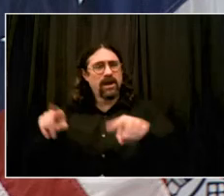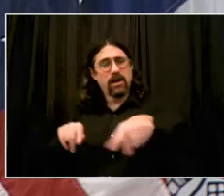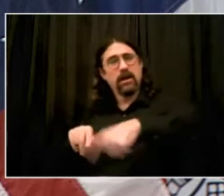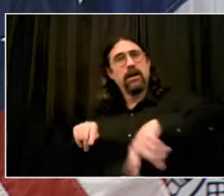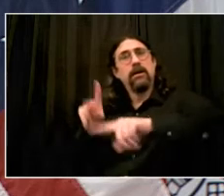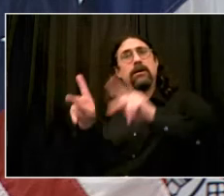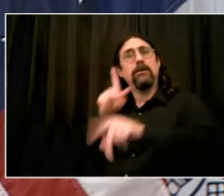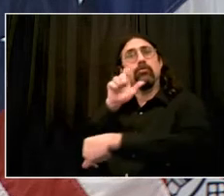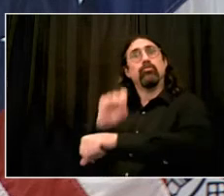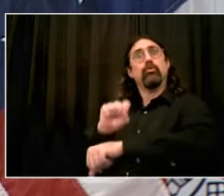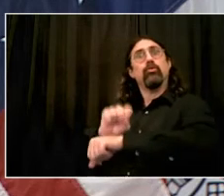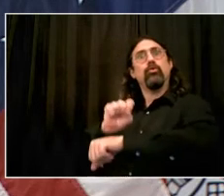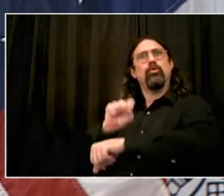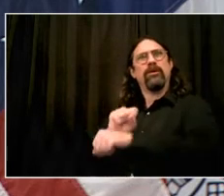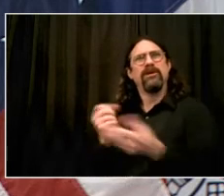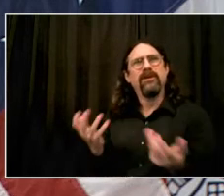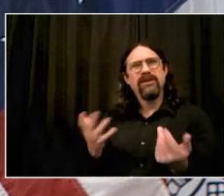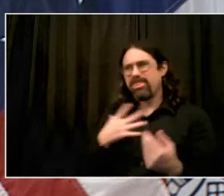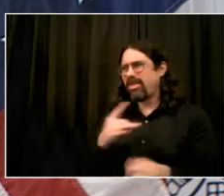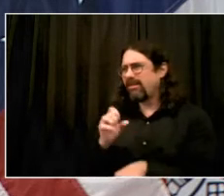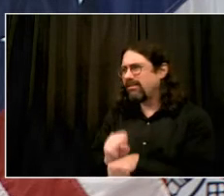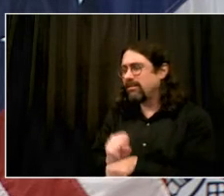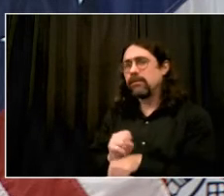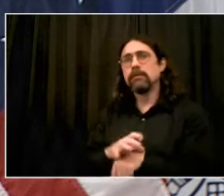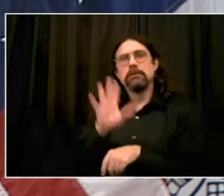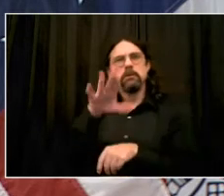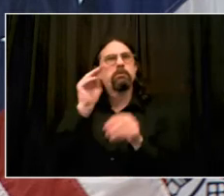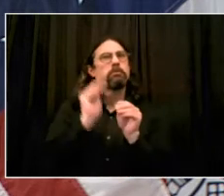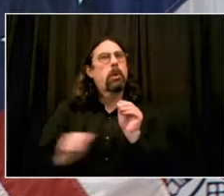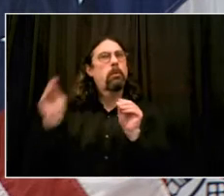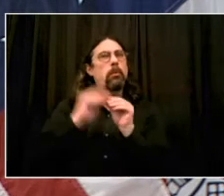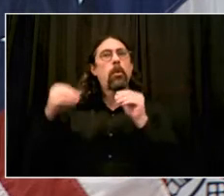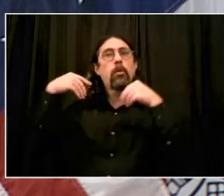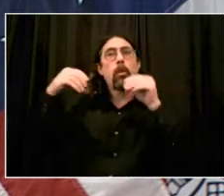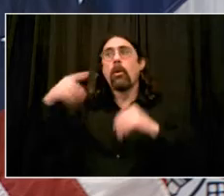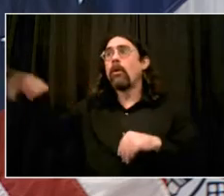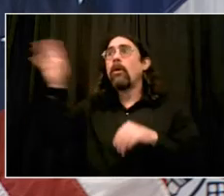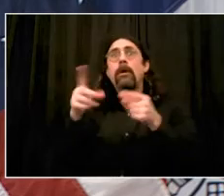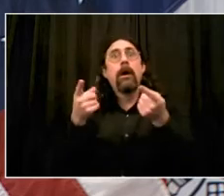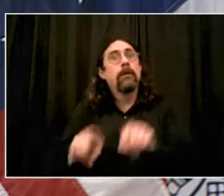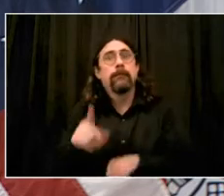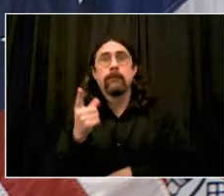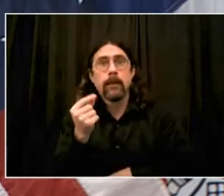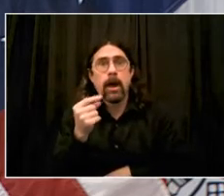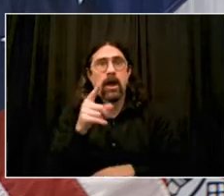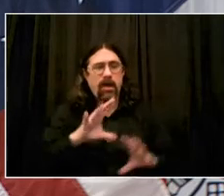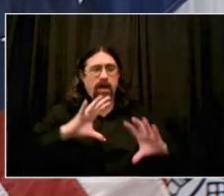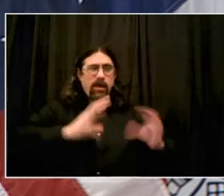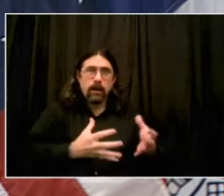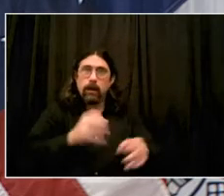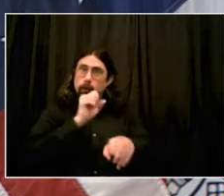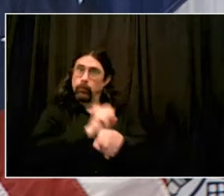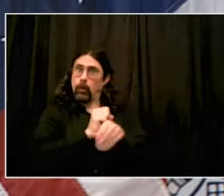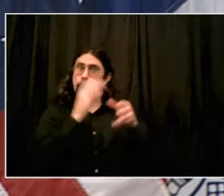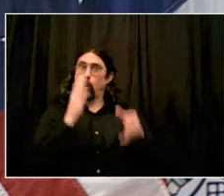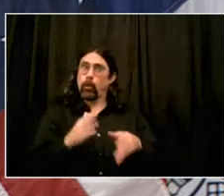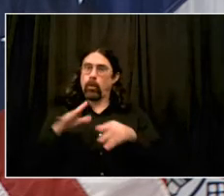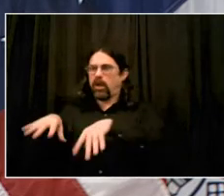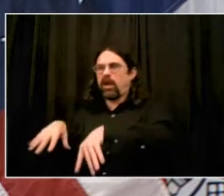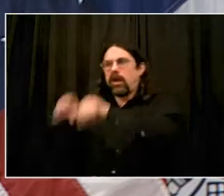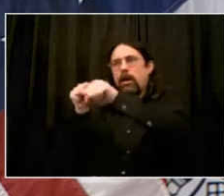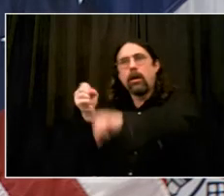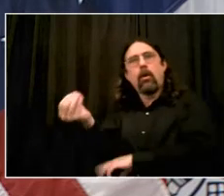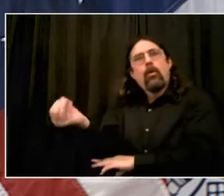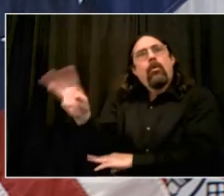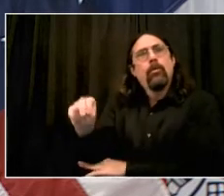that changes the whole reality, particularly for working class folks and particularly in communities of color. This has been a real concern of